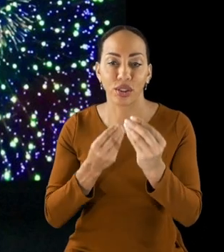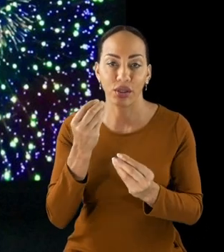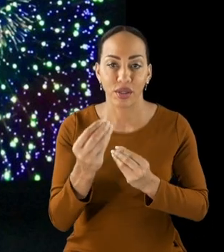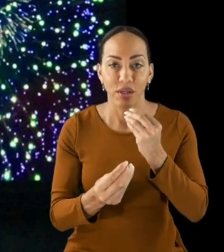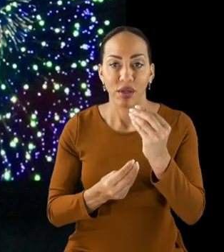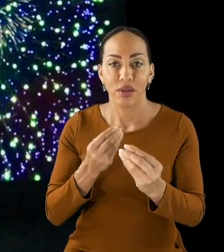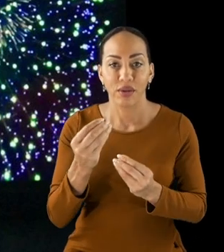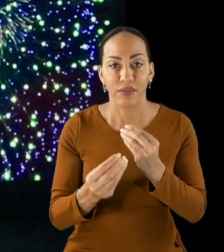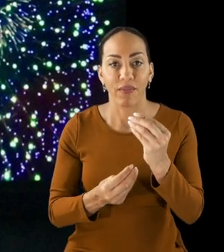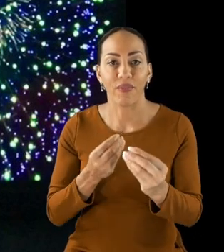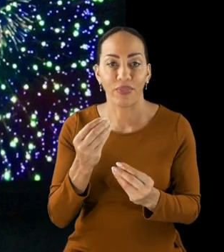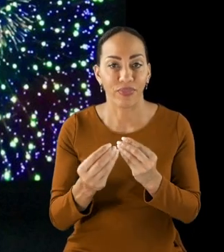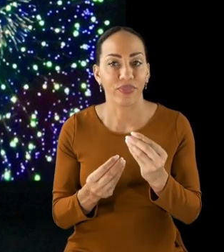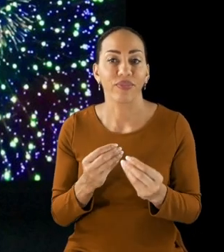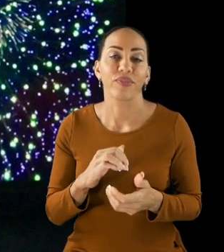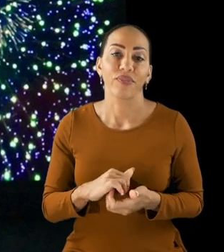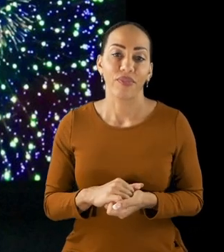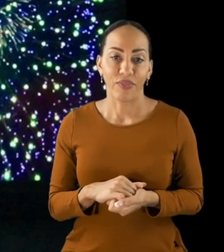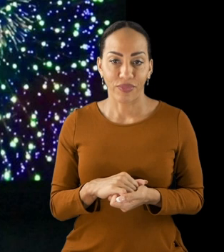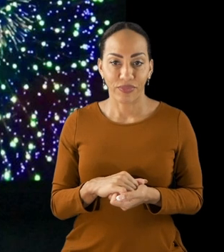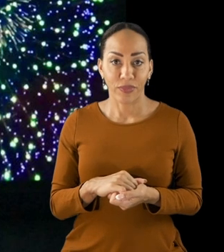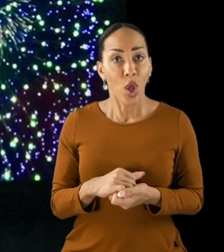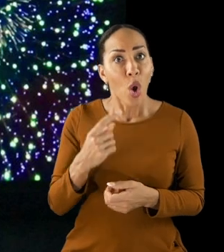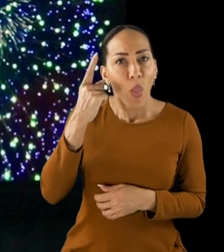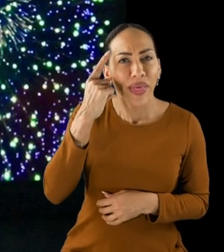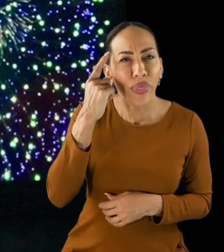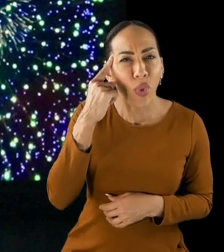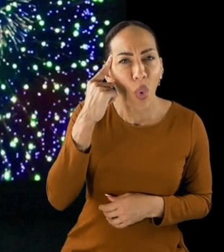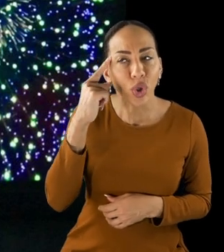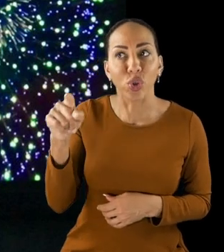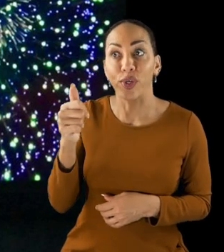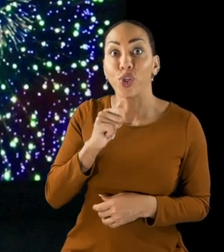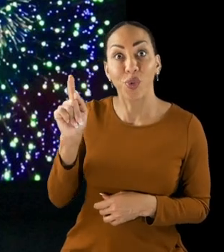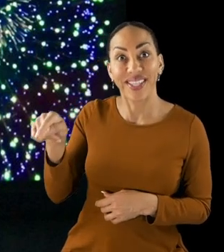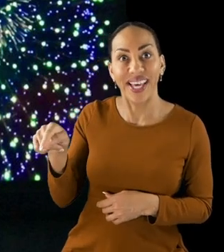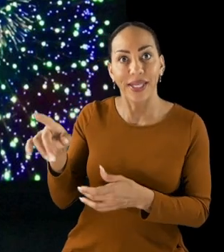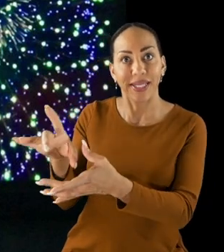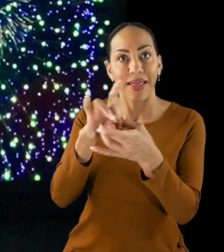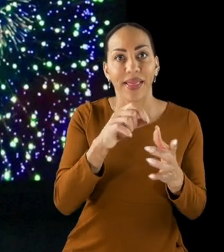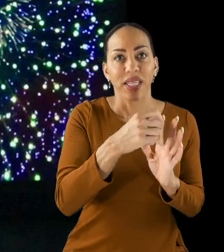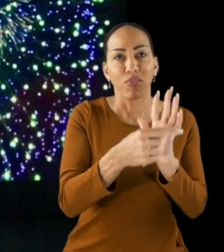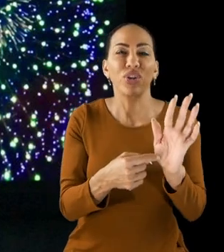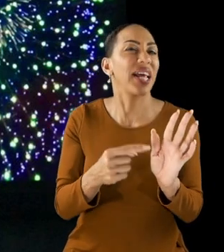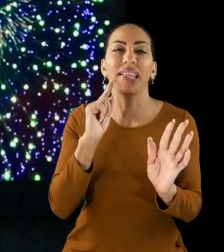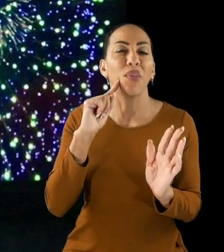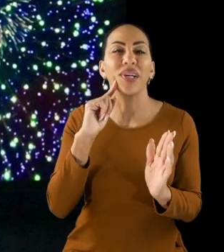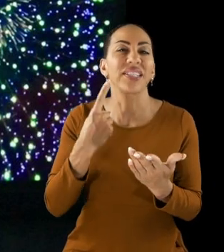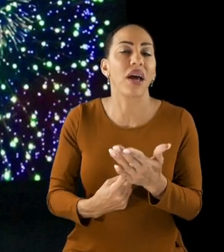we thought we would use that for this. But there were some problems around safeguarding where we felt that it just wasn't the right